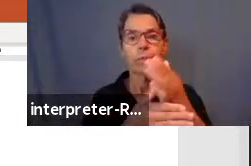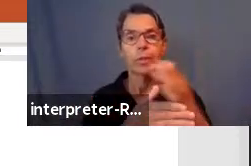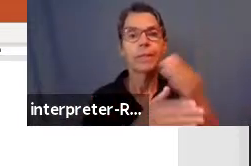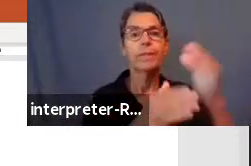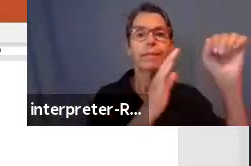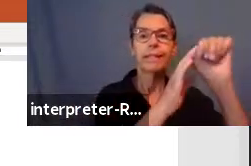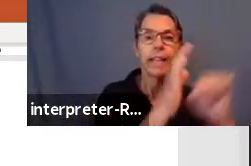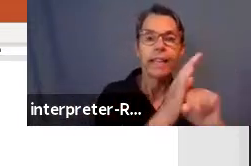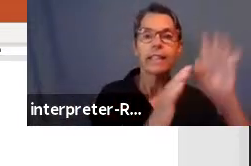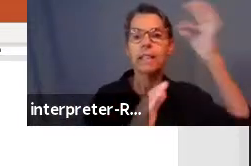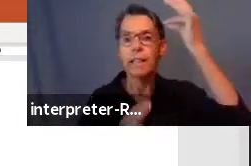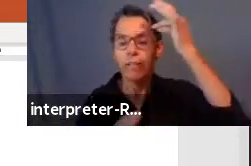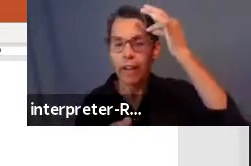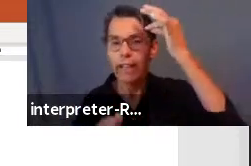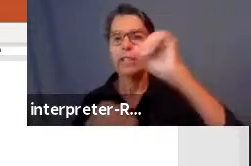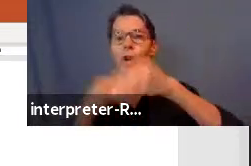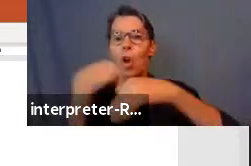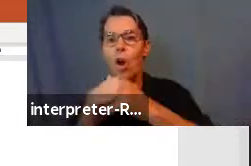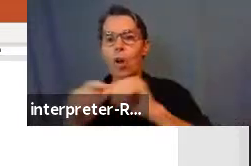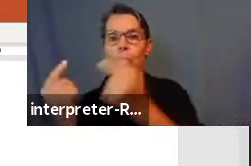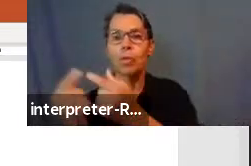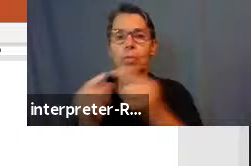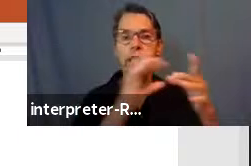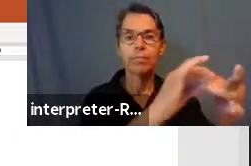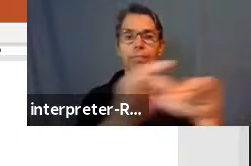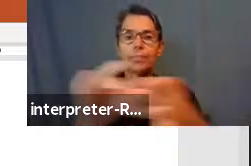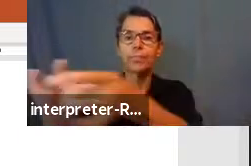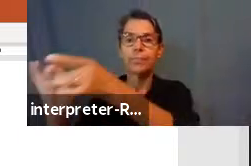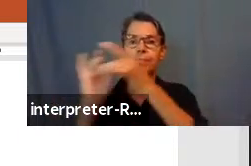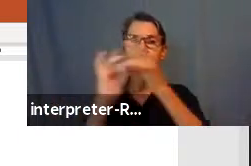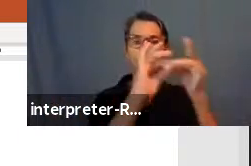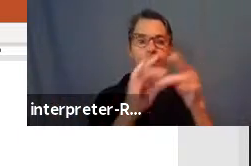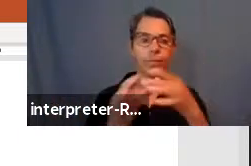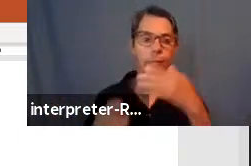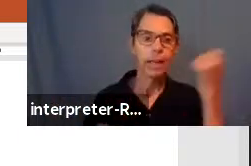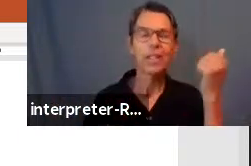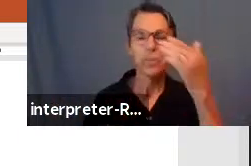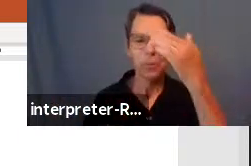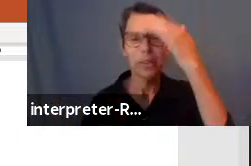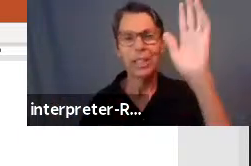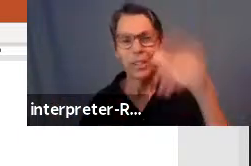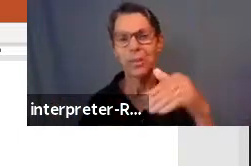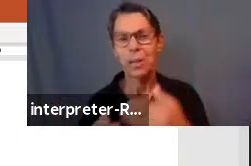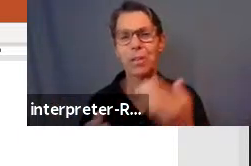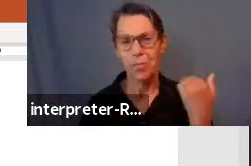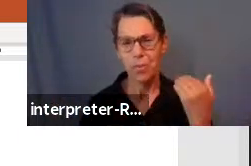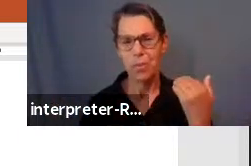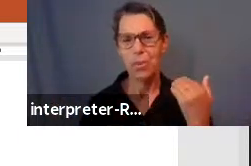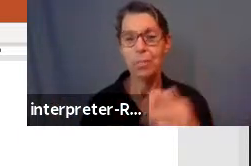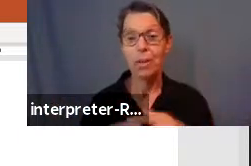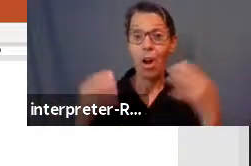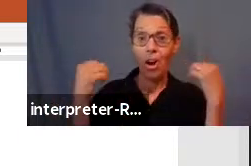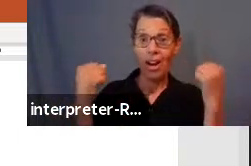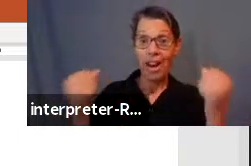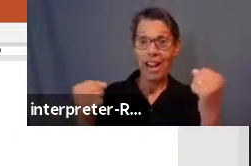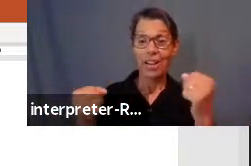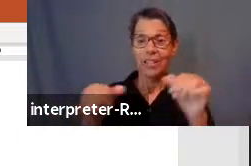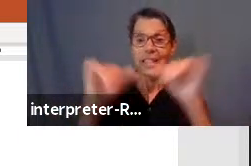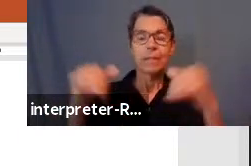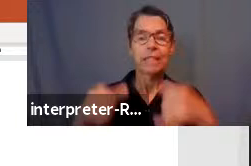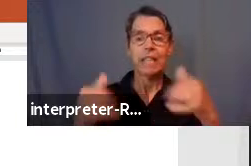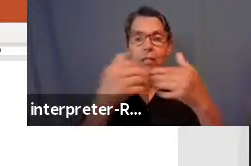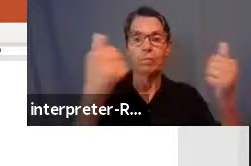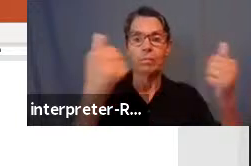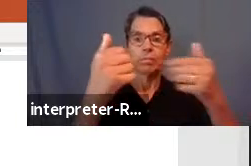that are working during the pandemic. Have known this before, but our health system still remains too fragmented when it comes